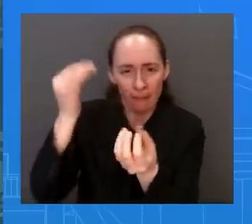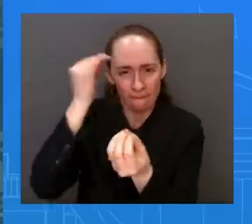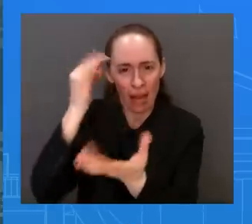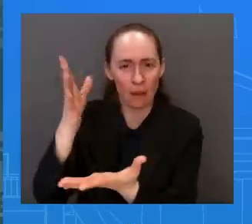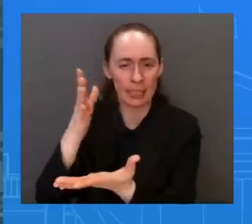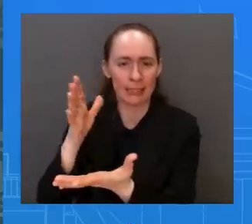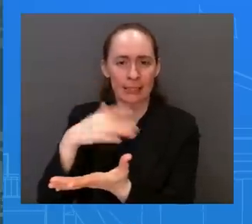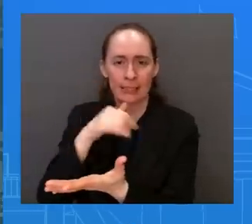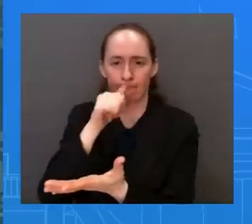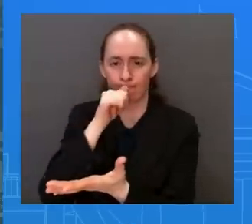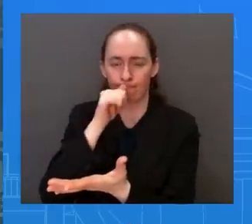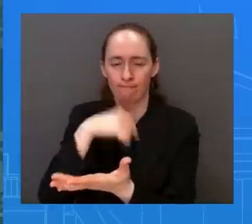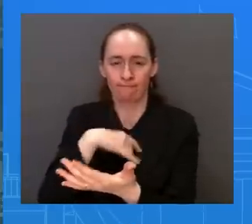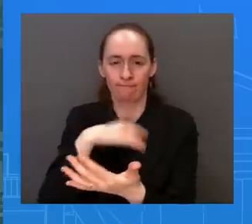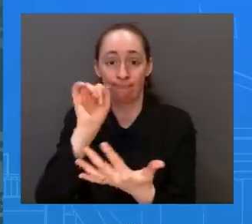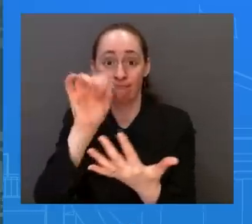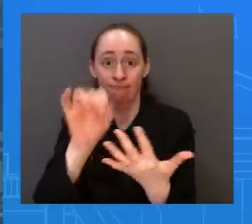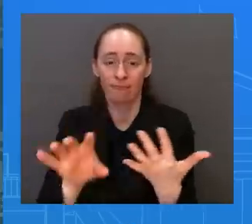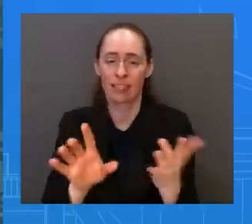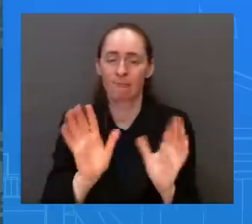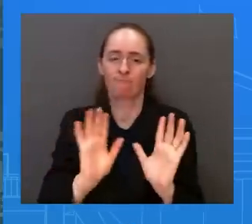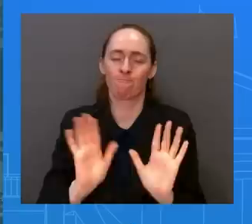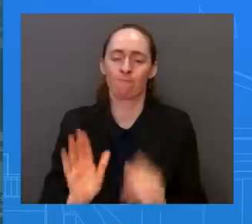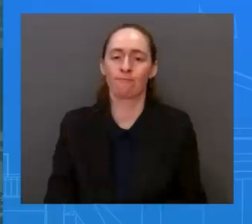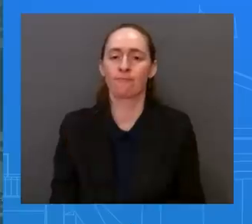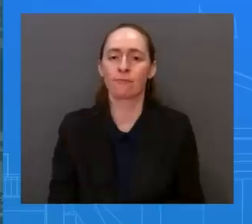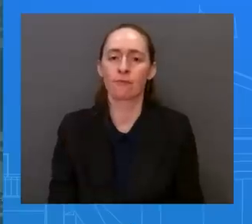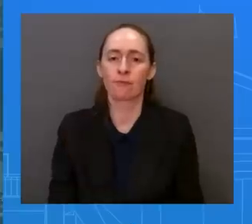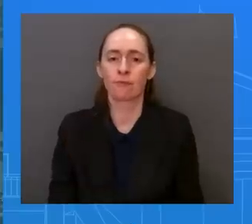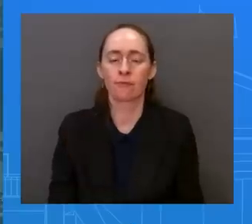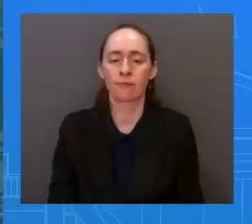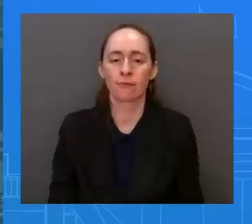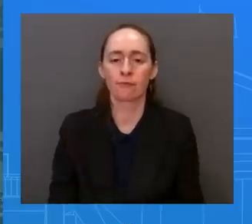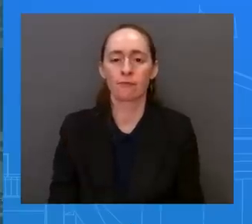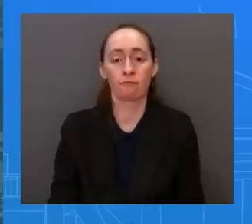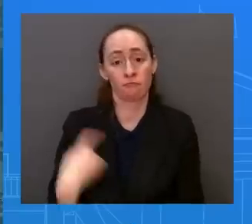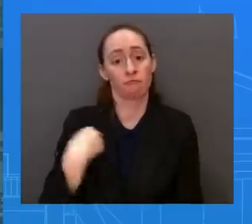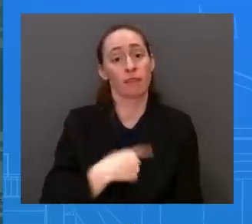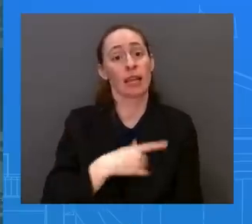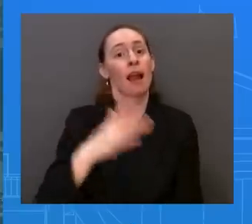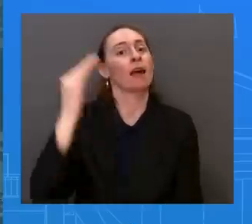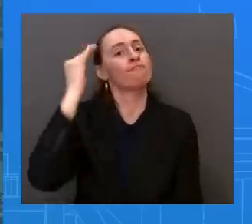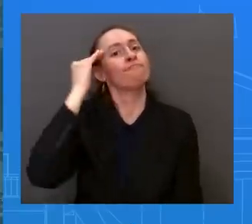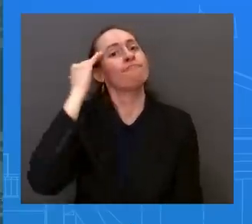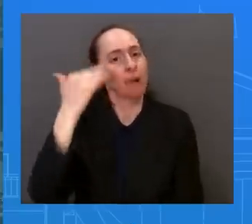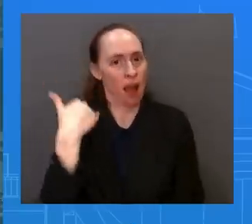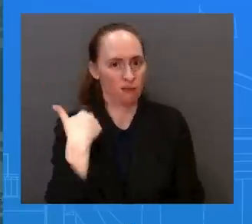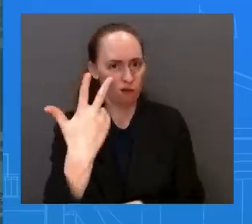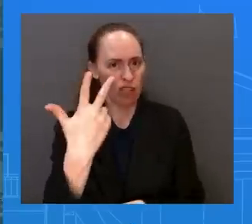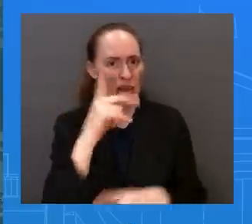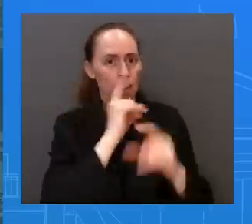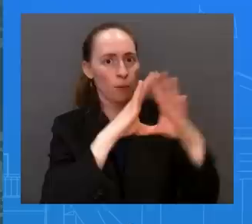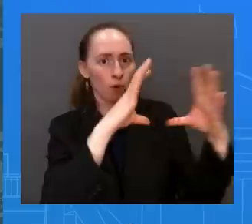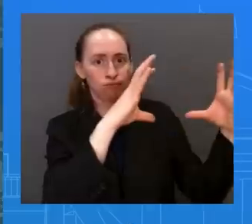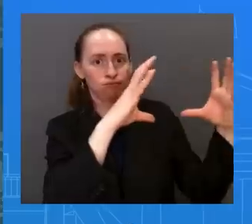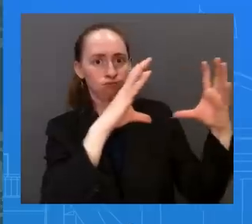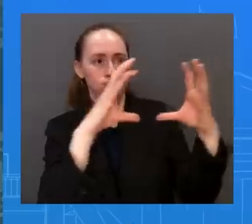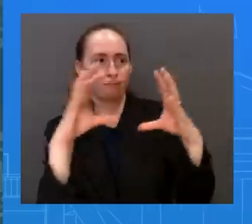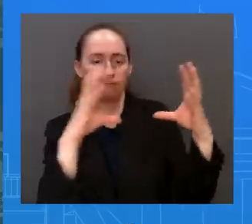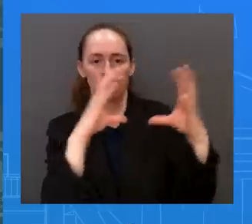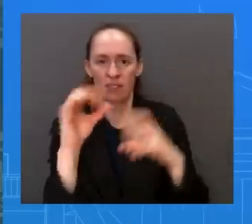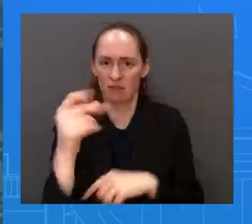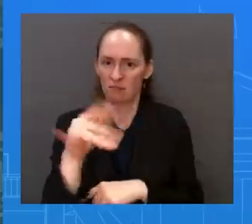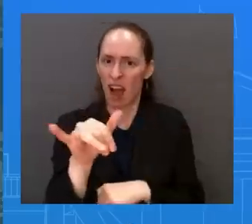three prior during the past administration, and so we are willing to share that information. But again, just not going to